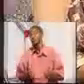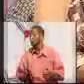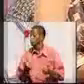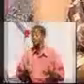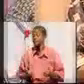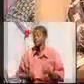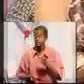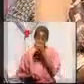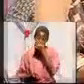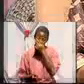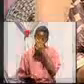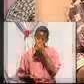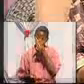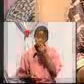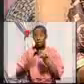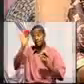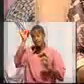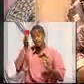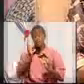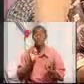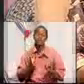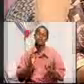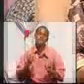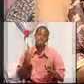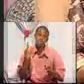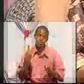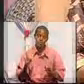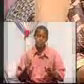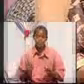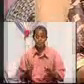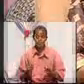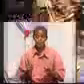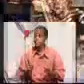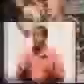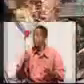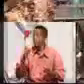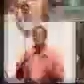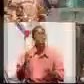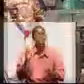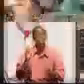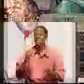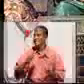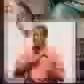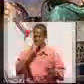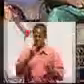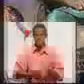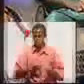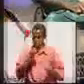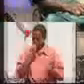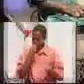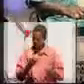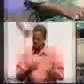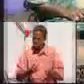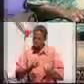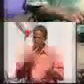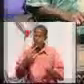Okay. Well, Teres, I must come back to you. But first, let me come back to Mr. Idrisa here. You said your vision is